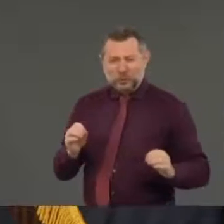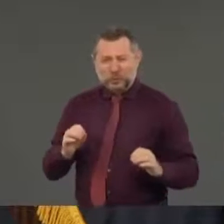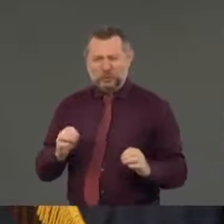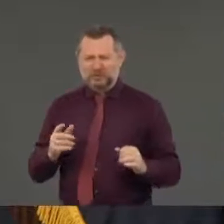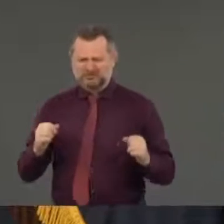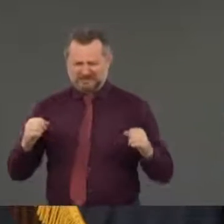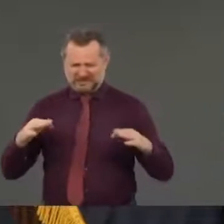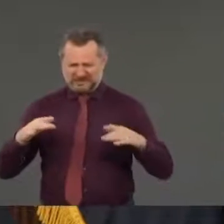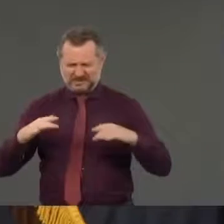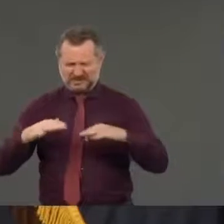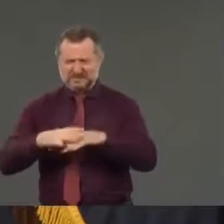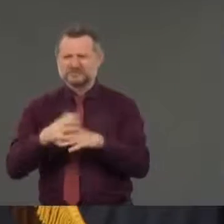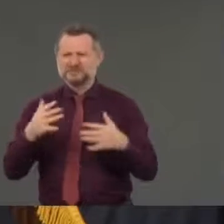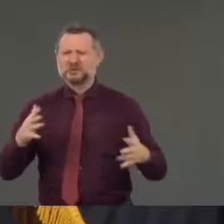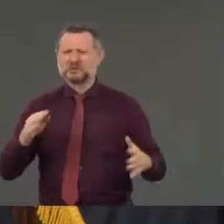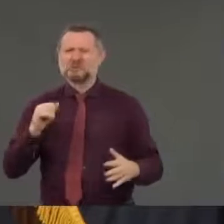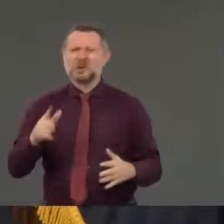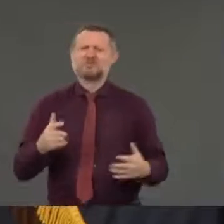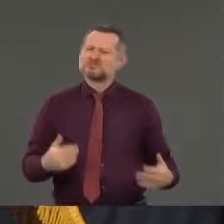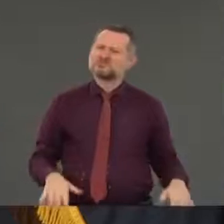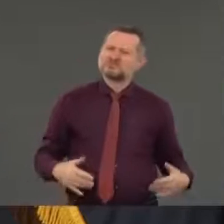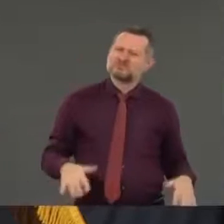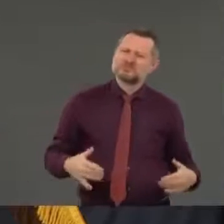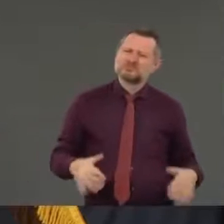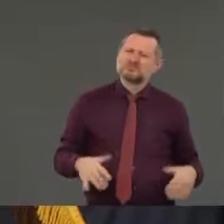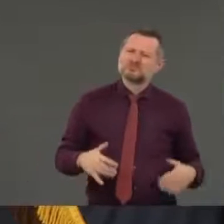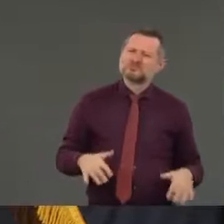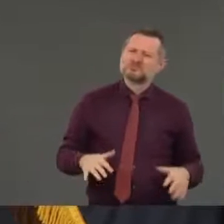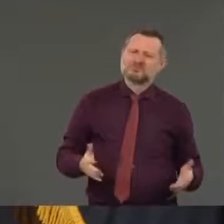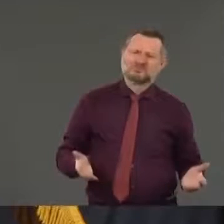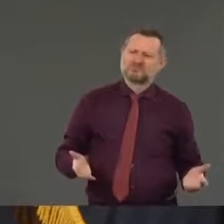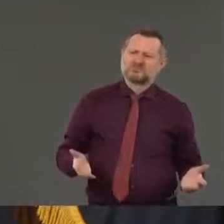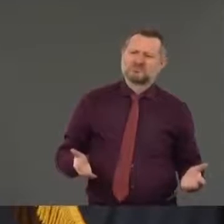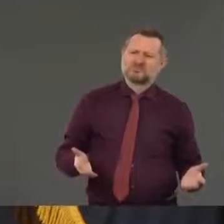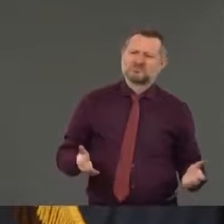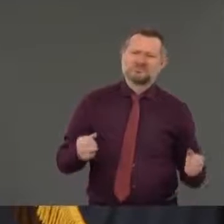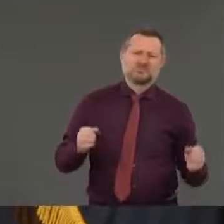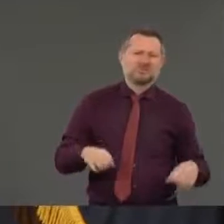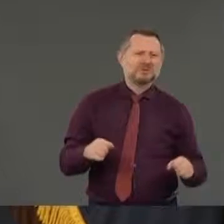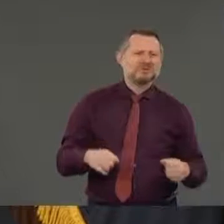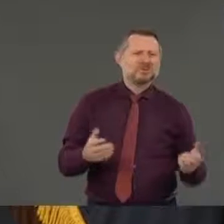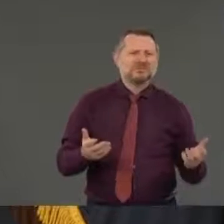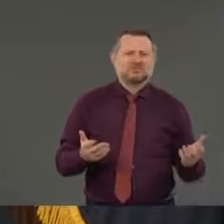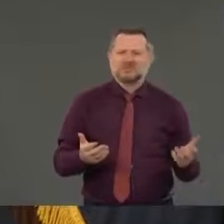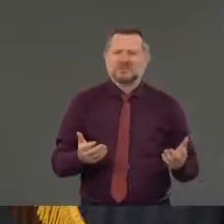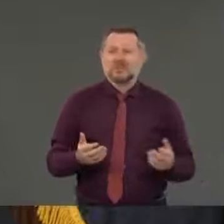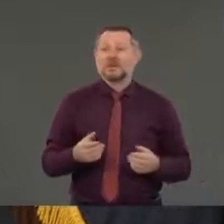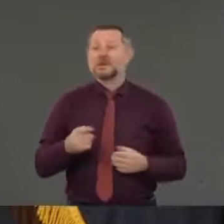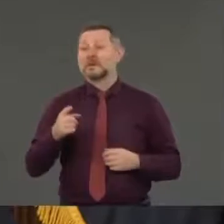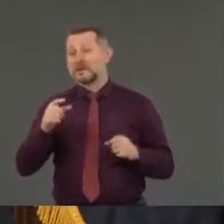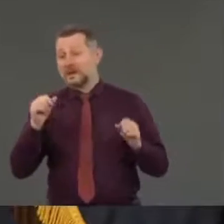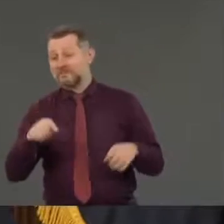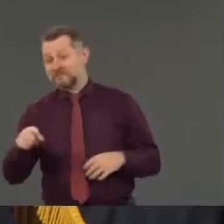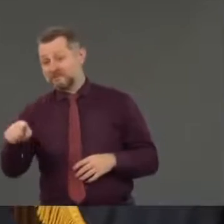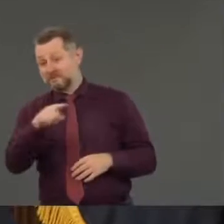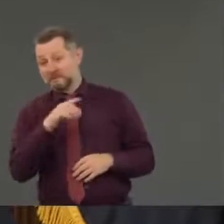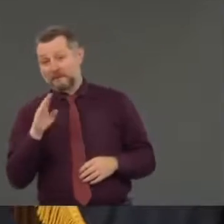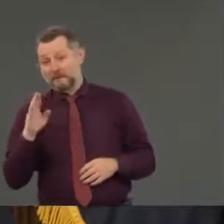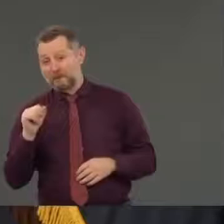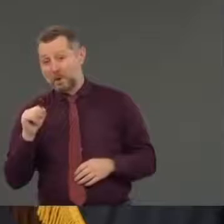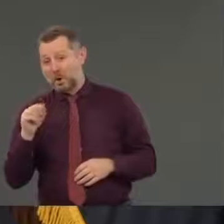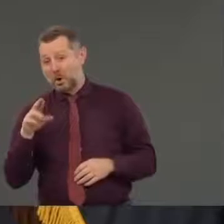mall? Yes, that is theoretically possible. Can you have bars and